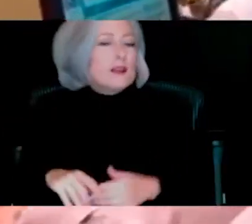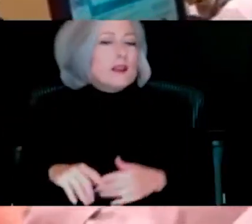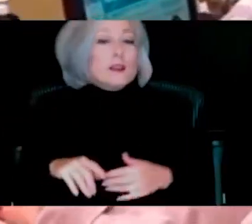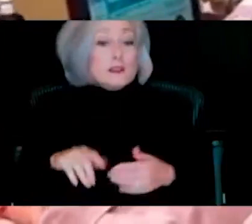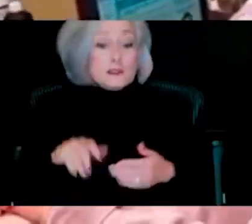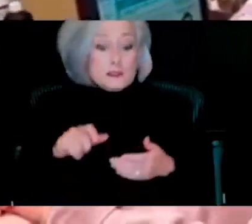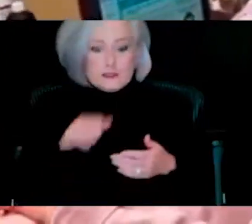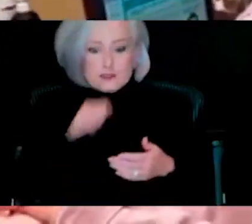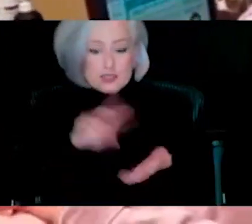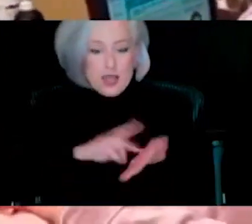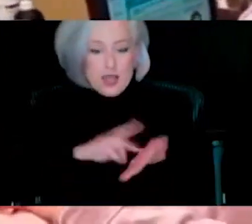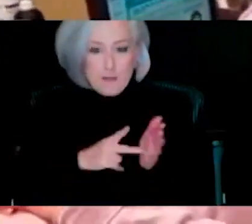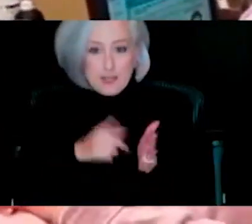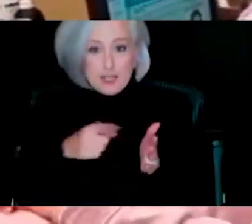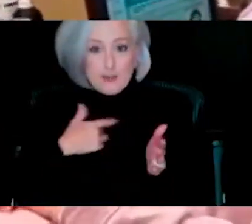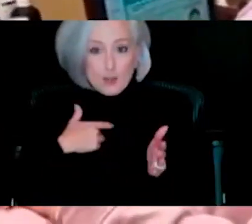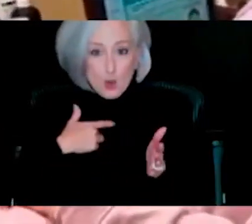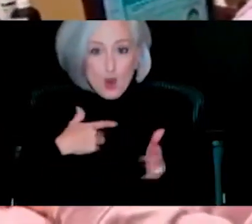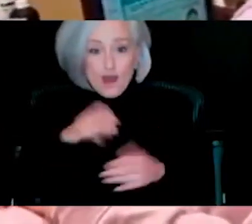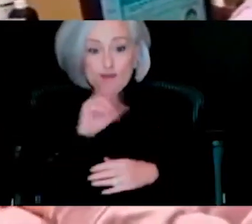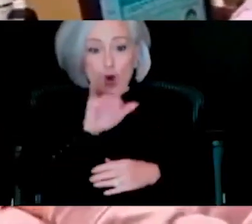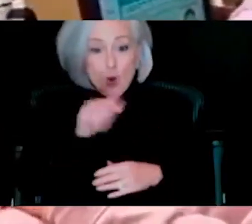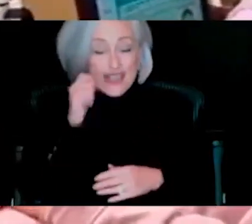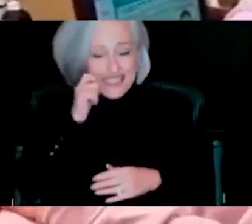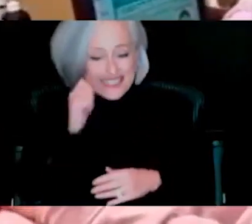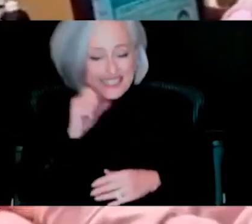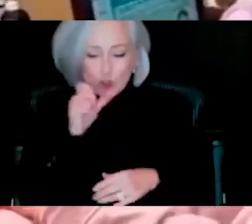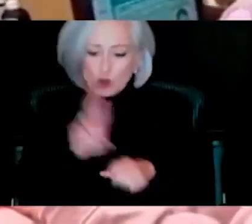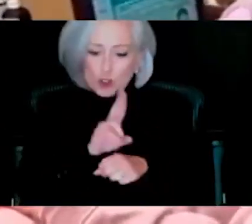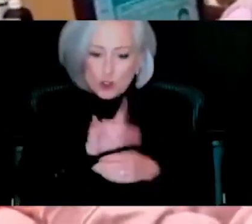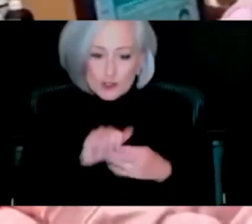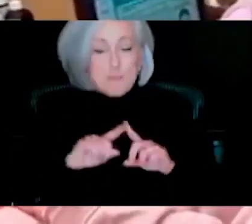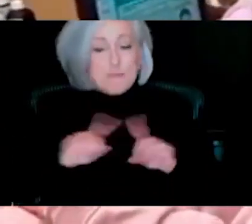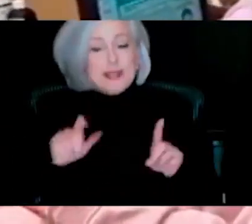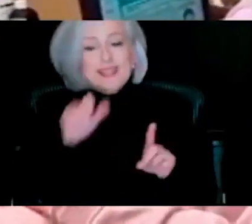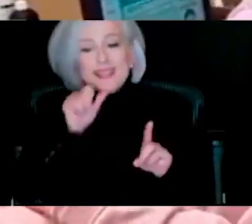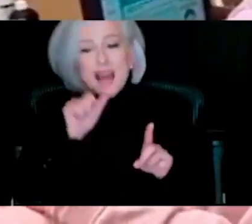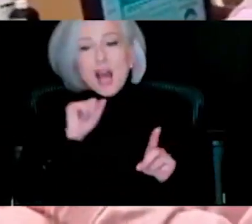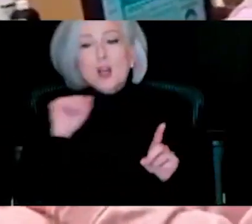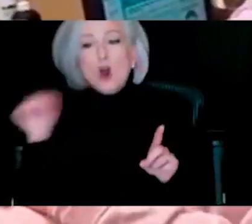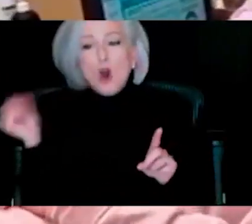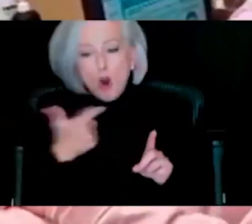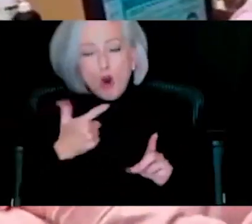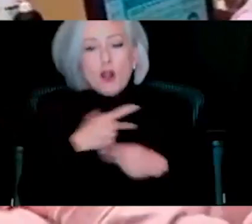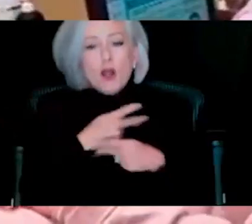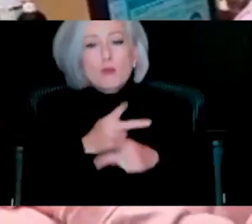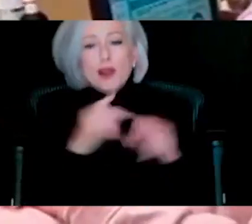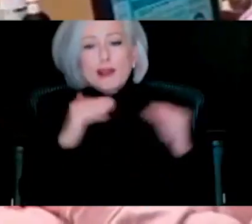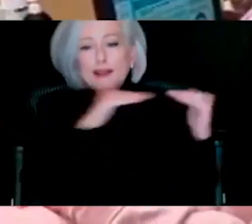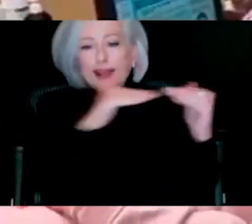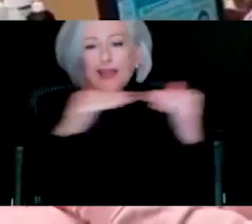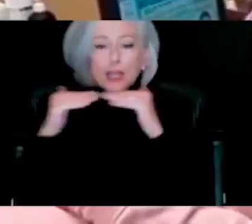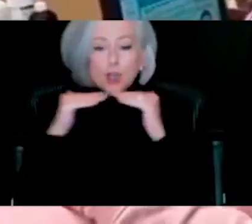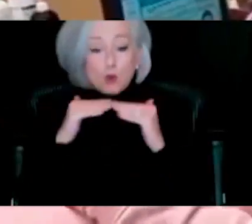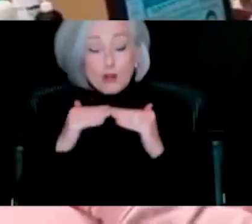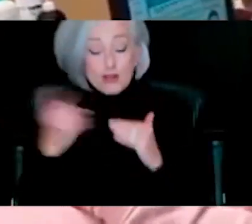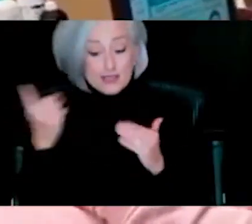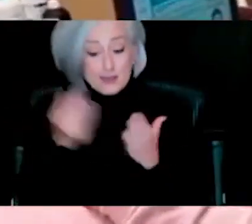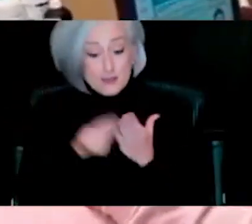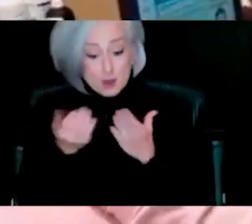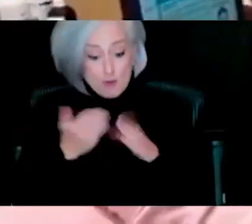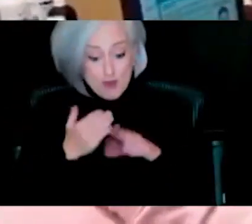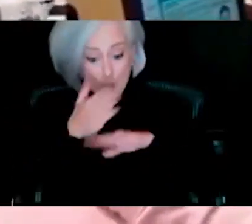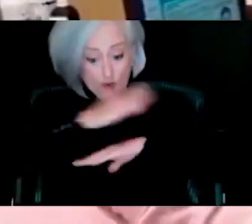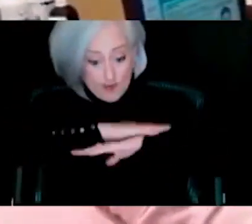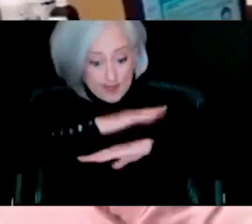you shouldn't use those types of things. But again, not all products are created equal. Stuff that's over the counter may have some